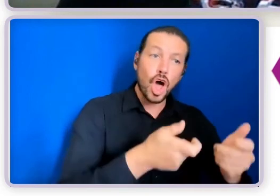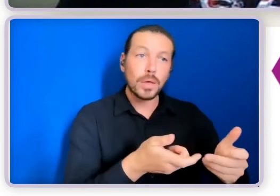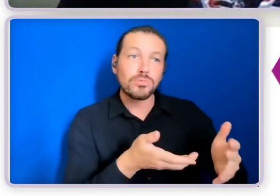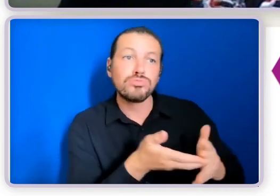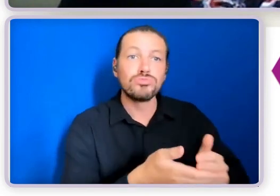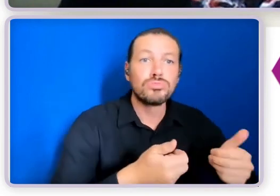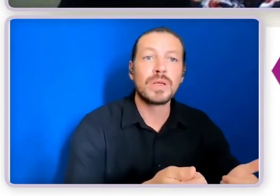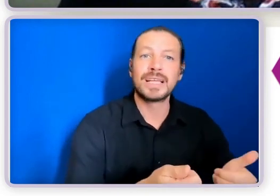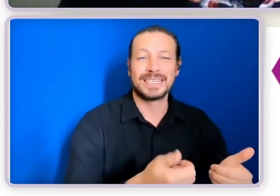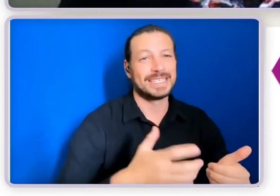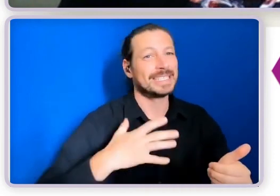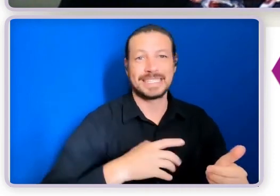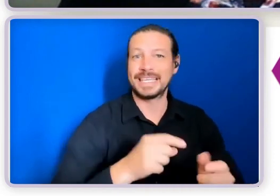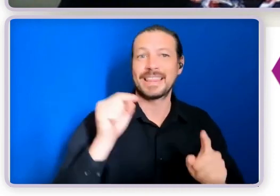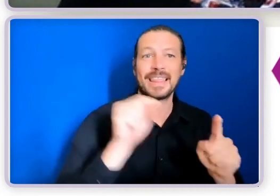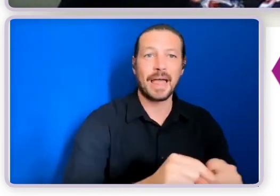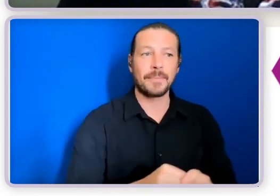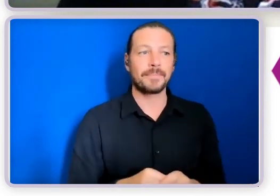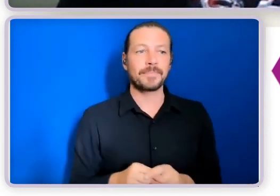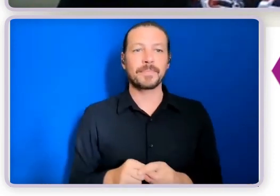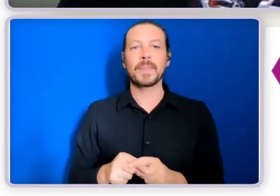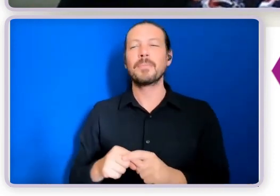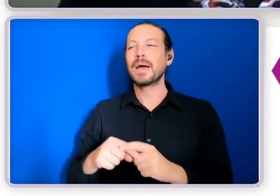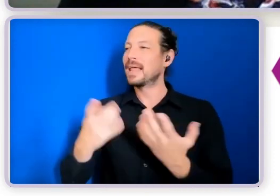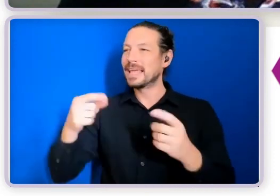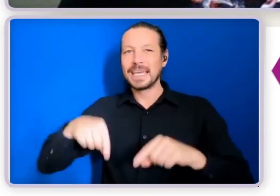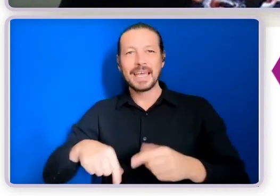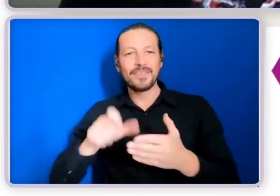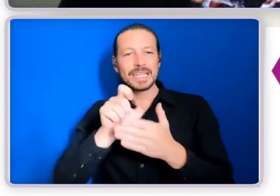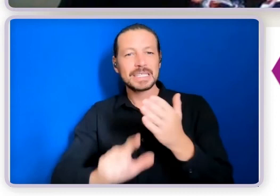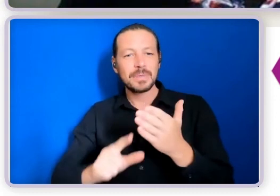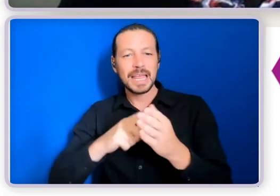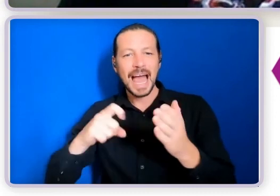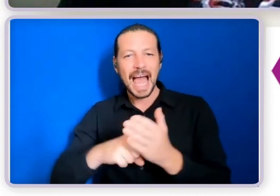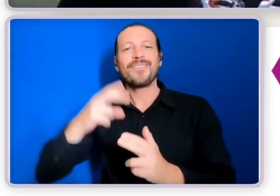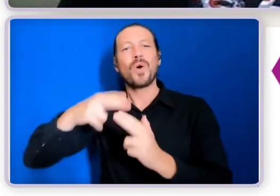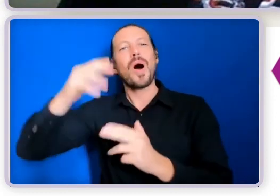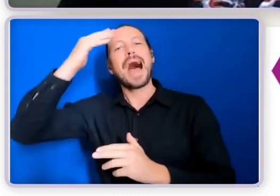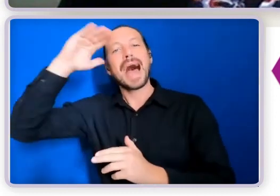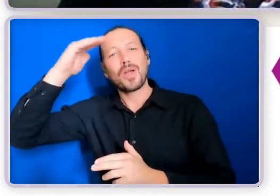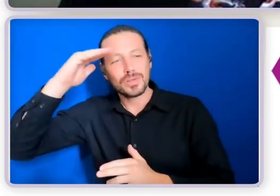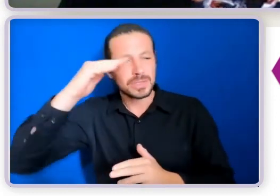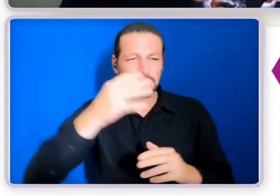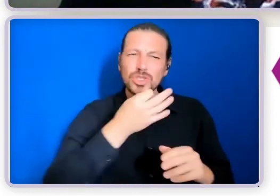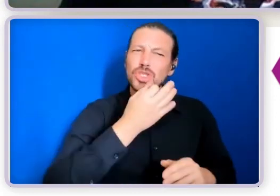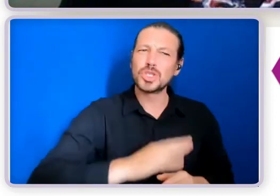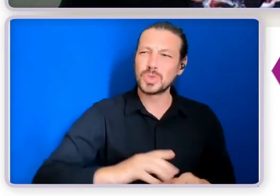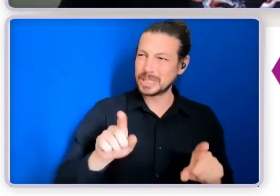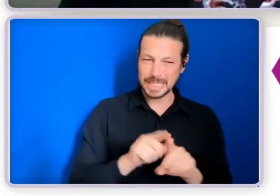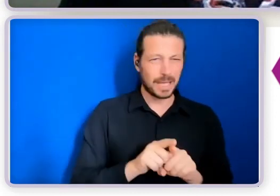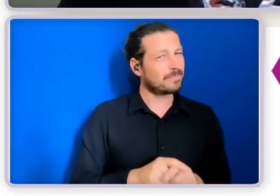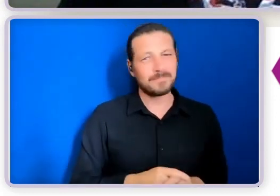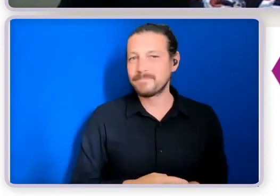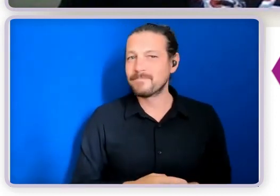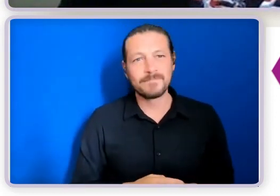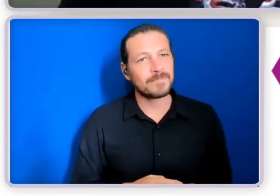actually. We have the Disability Act for adults in Victoria. We don't have an equivalent for children, and so that's another